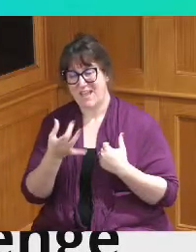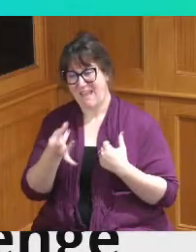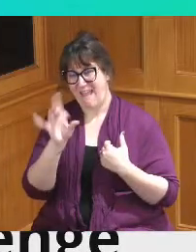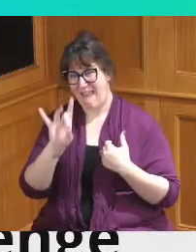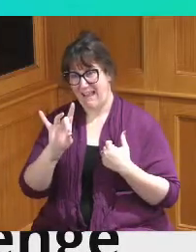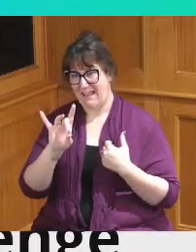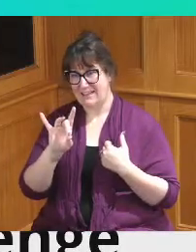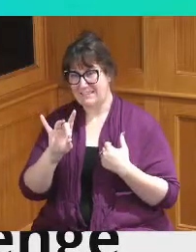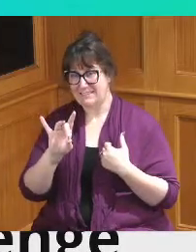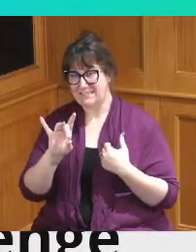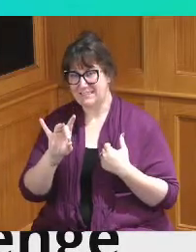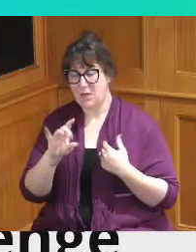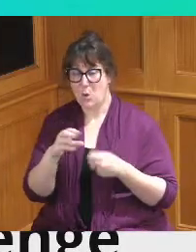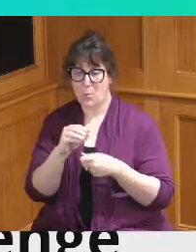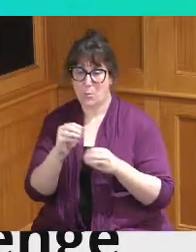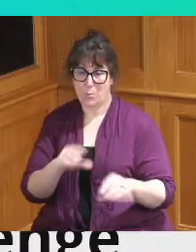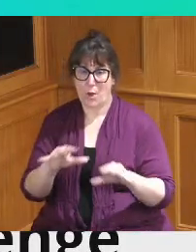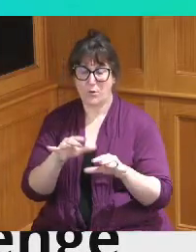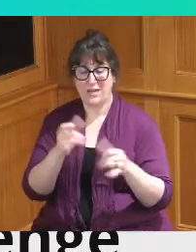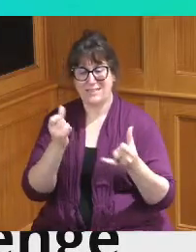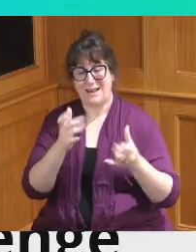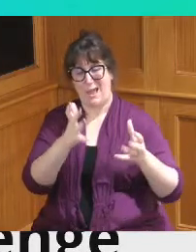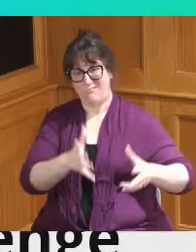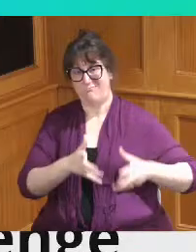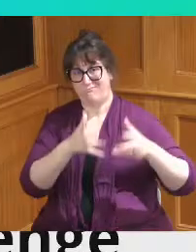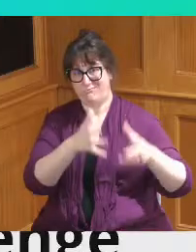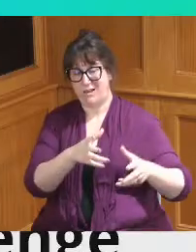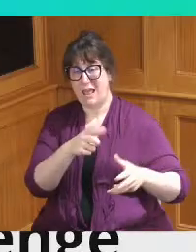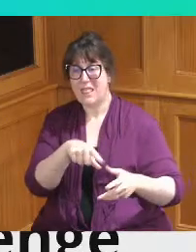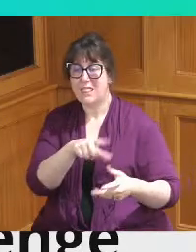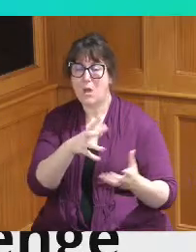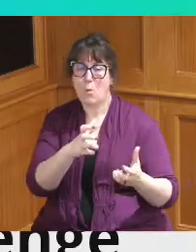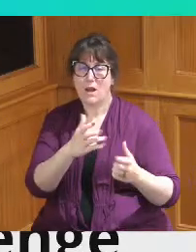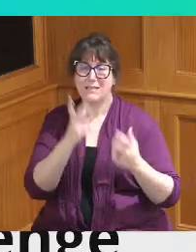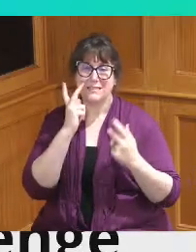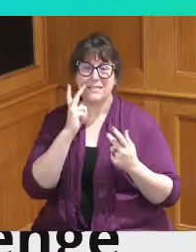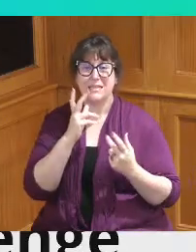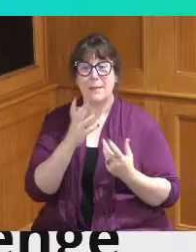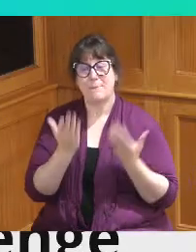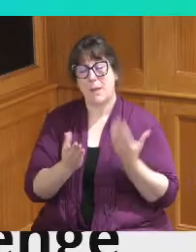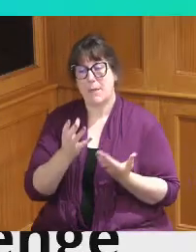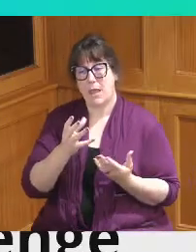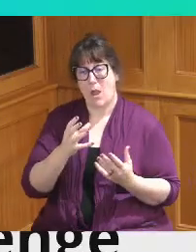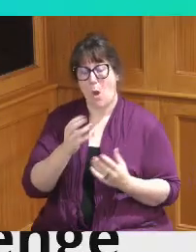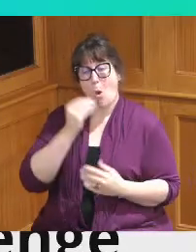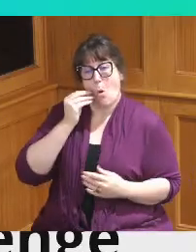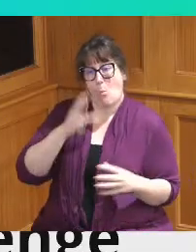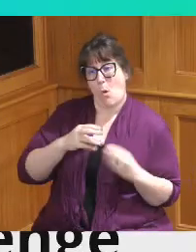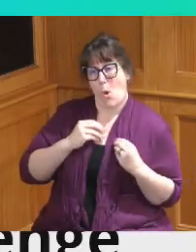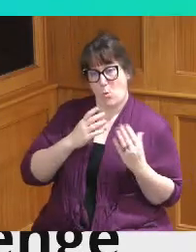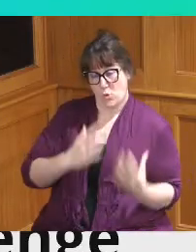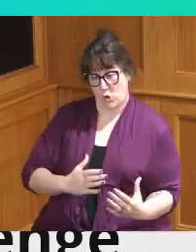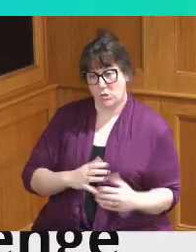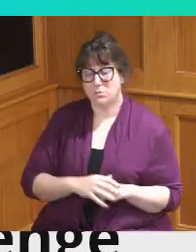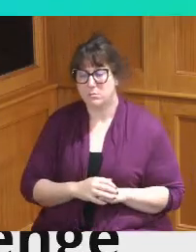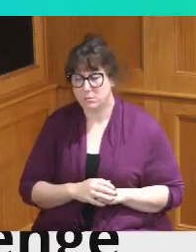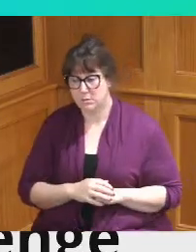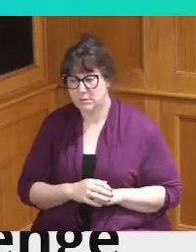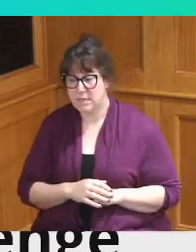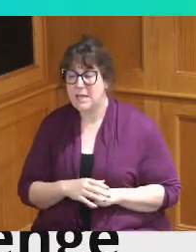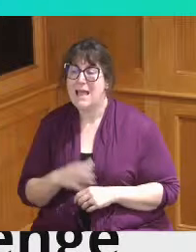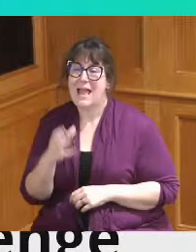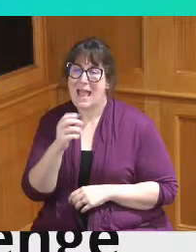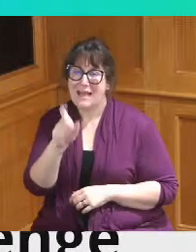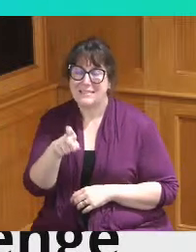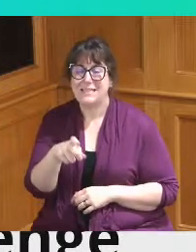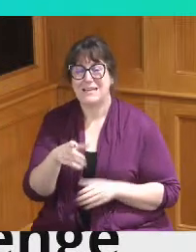site former residential properties that are now vacant that they're hoping to see developed for affordable home ownership, along with a desire for some streetscape